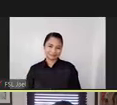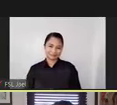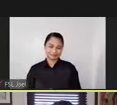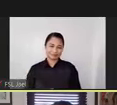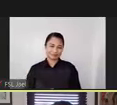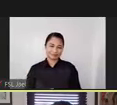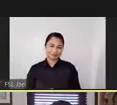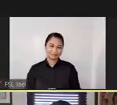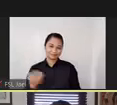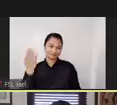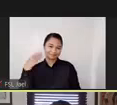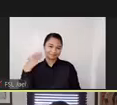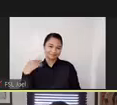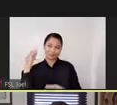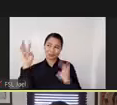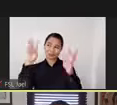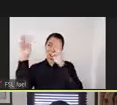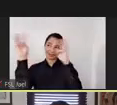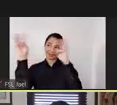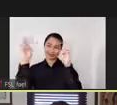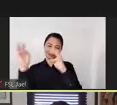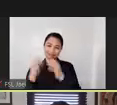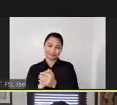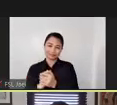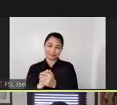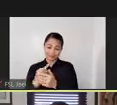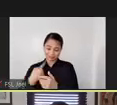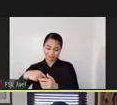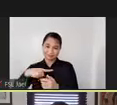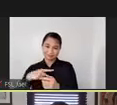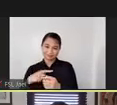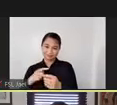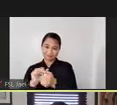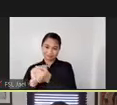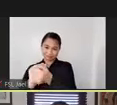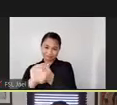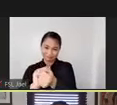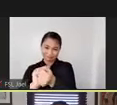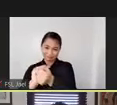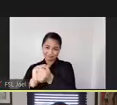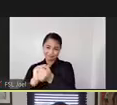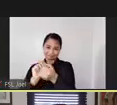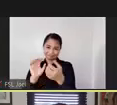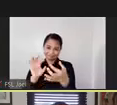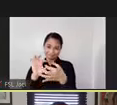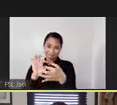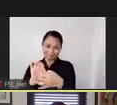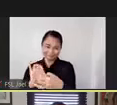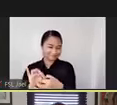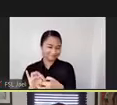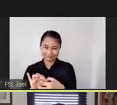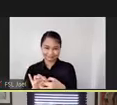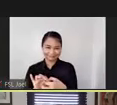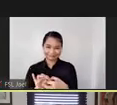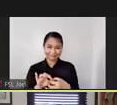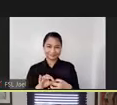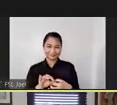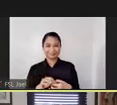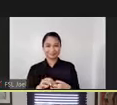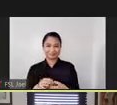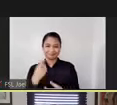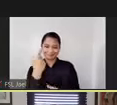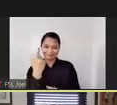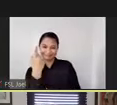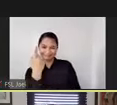being focus on just that one issue and try to address it. COVID-19 exposed all the weaknesses in many,